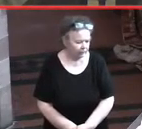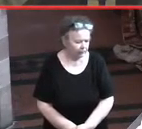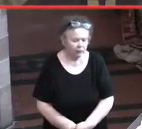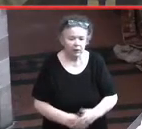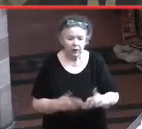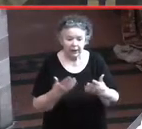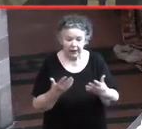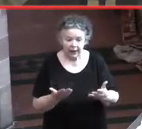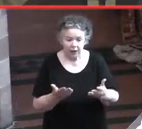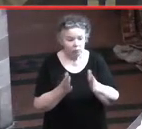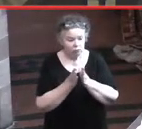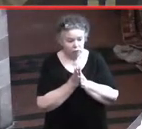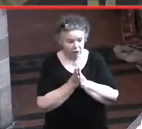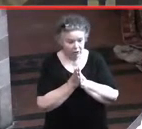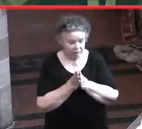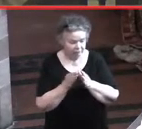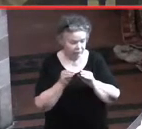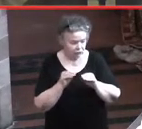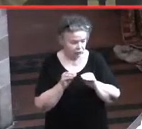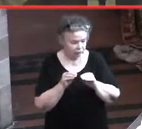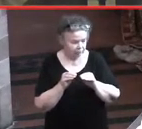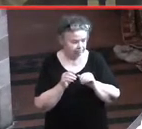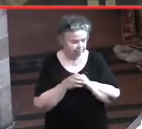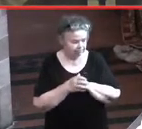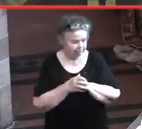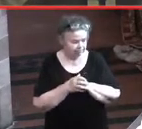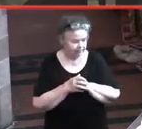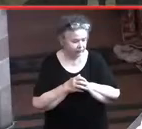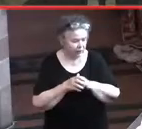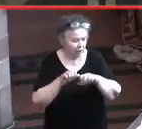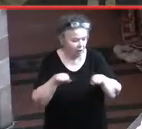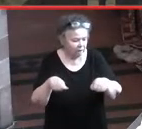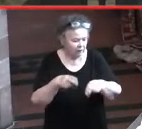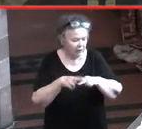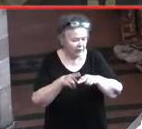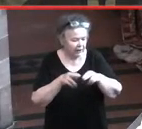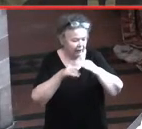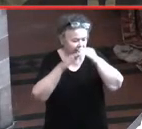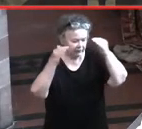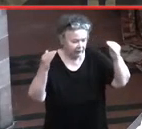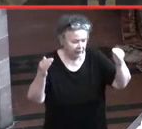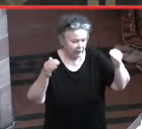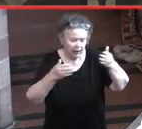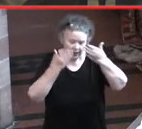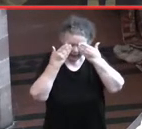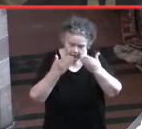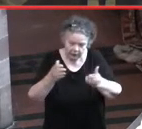And we say together the prayer that Jesus gave us. Our Father in heaven,